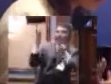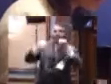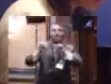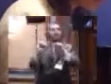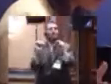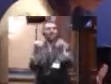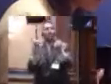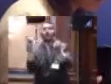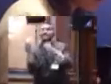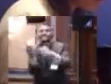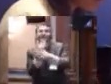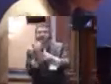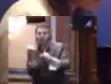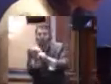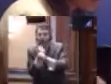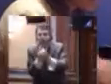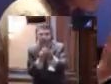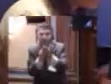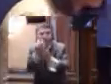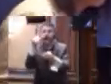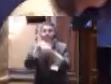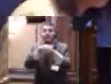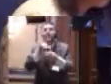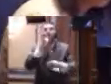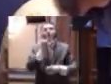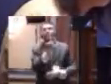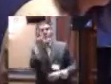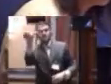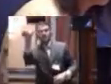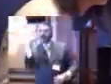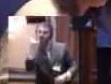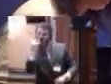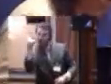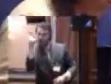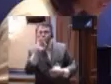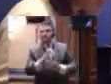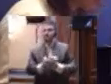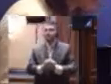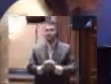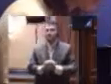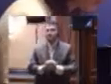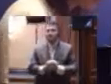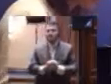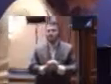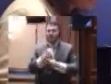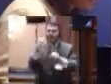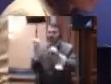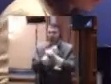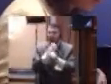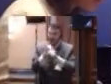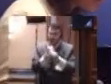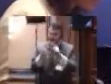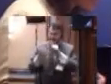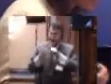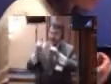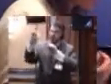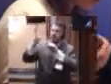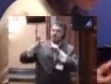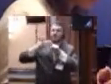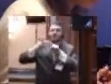the establishment of the interim government that enjoyed the confidence of all political groups, an